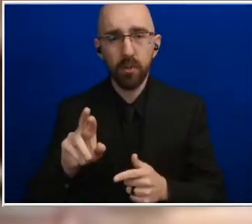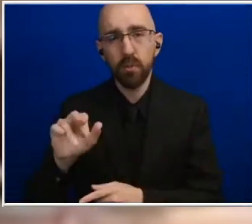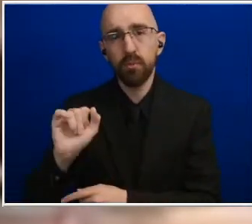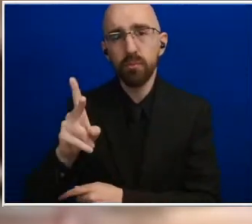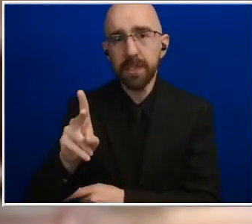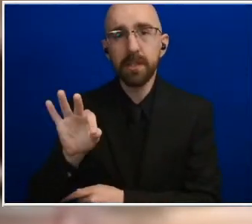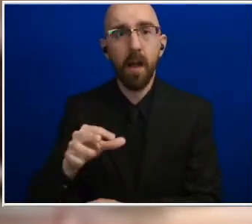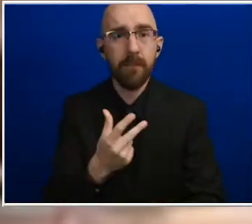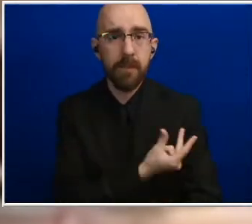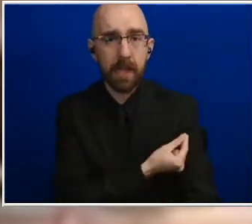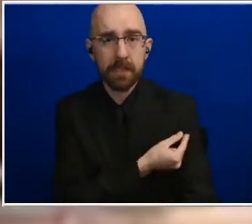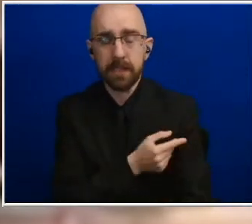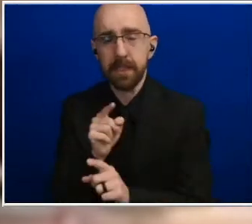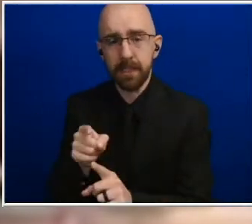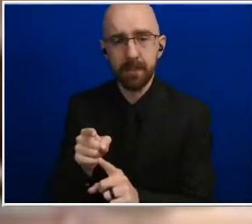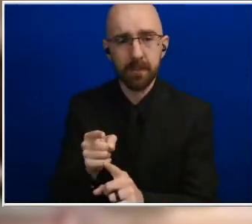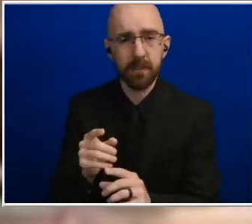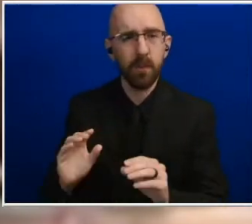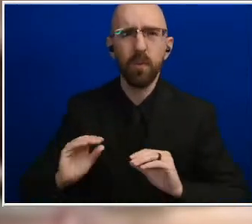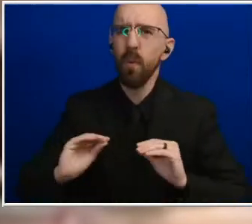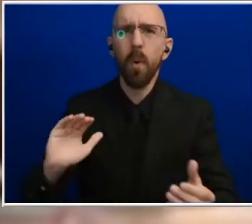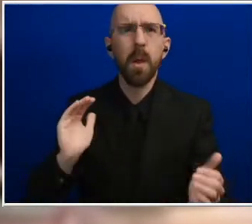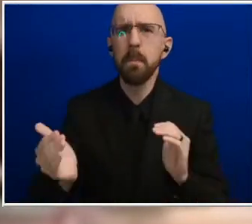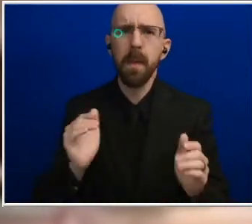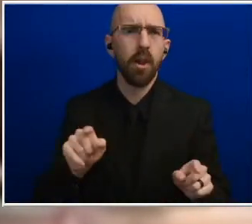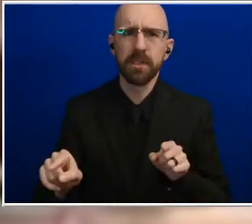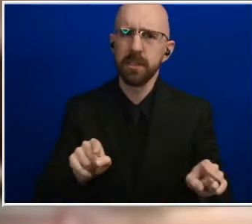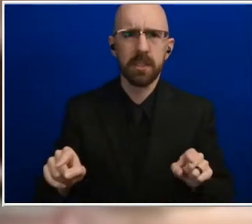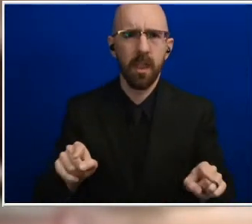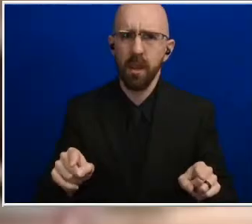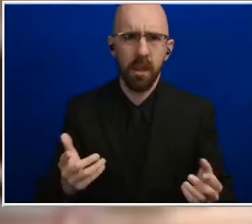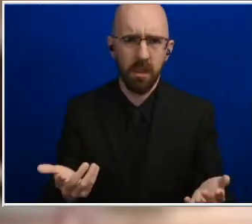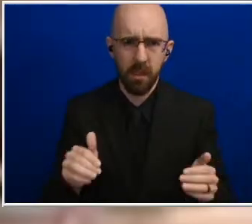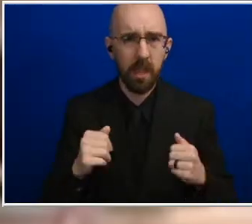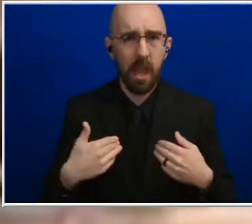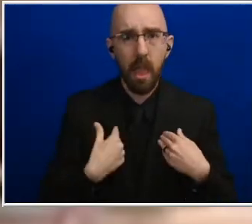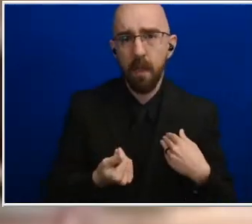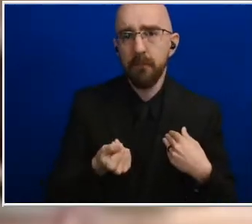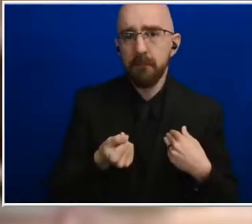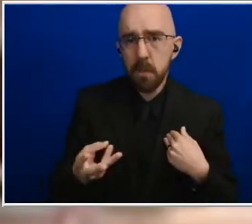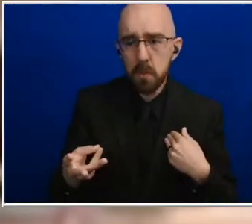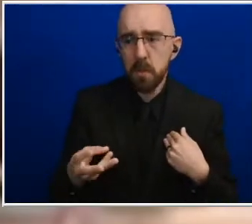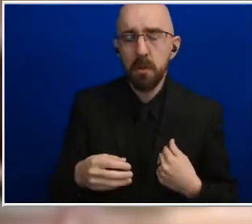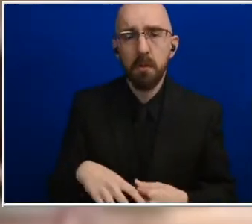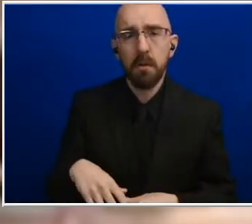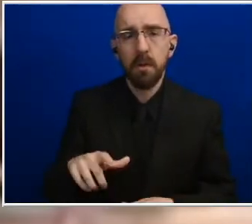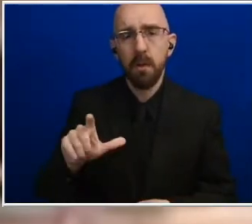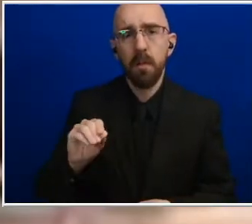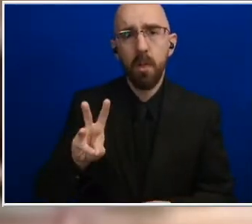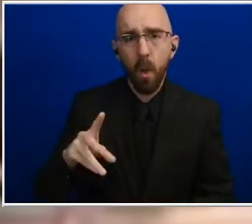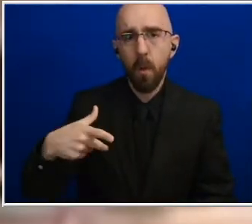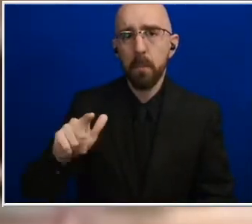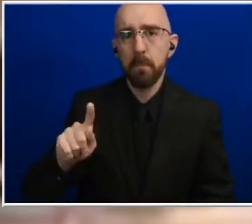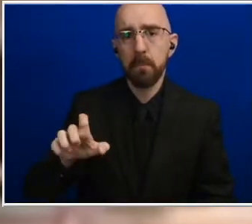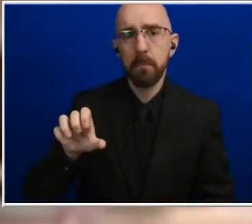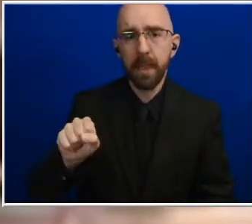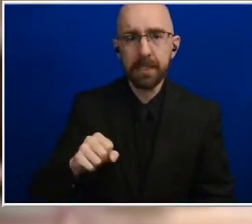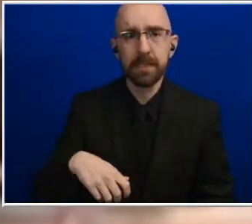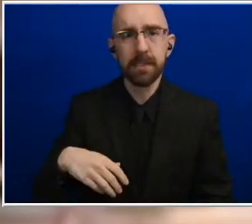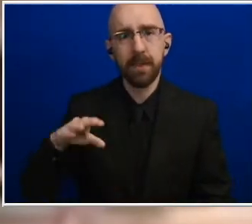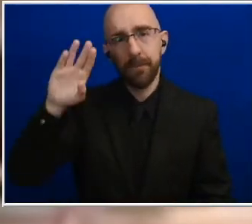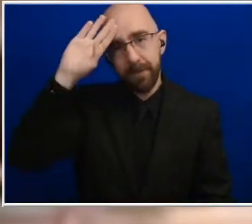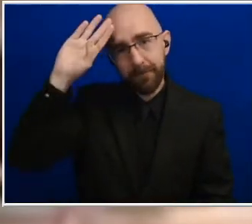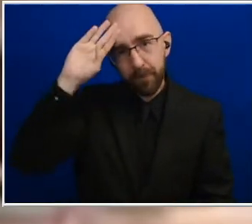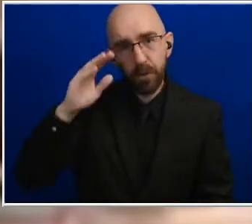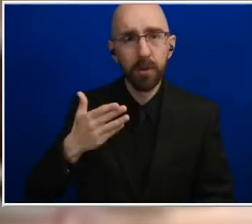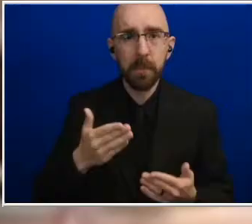vaccine. There's no comparison. You can have a few cases of low platelets, transient fever, maybe